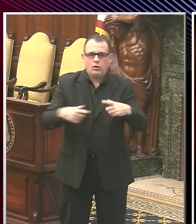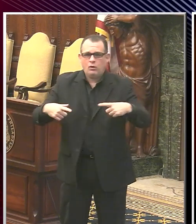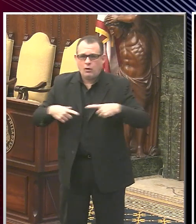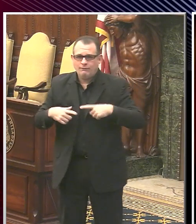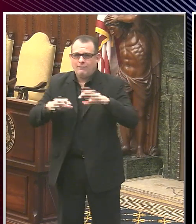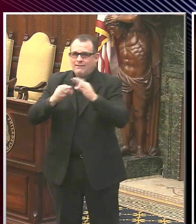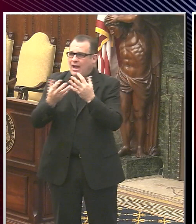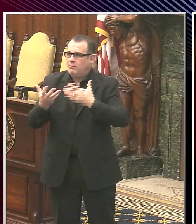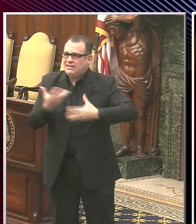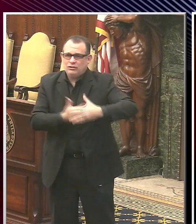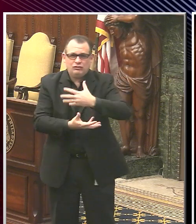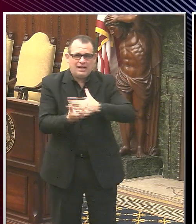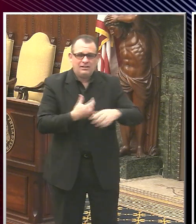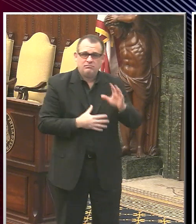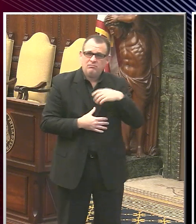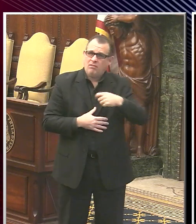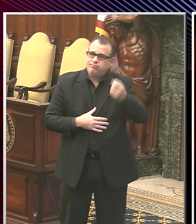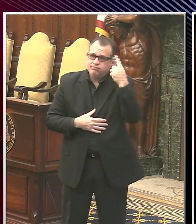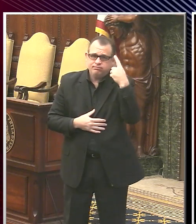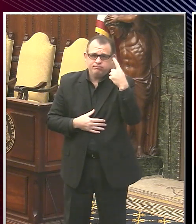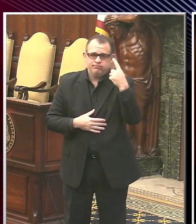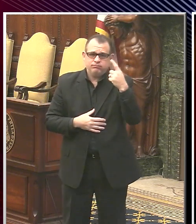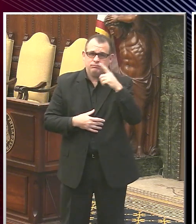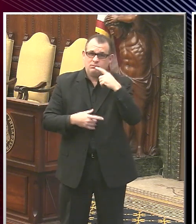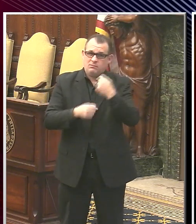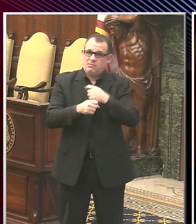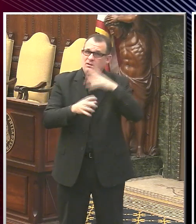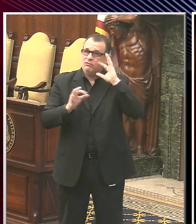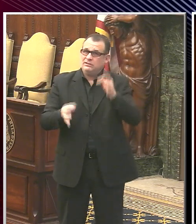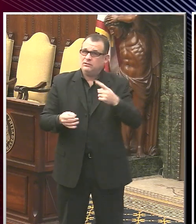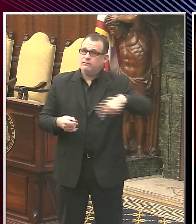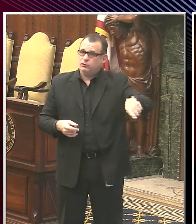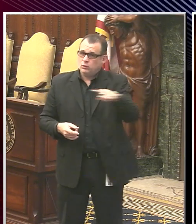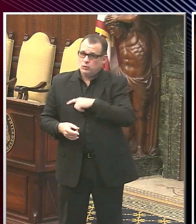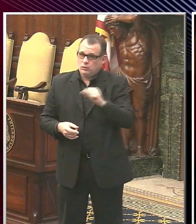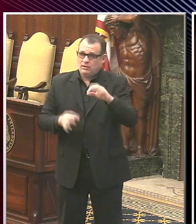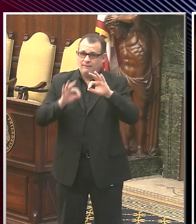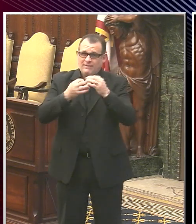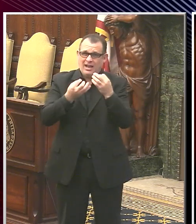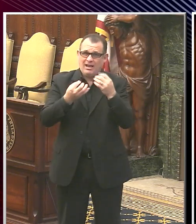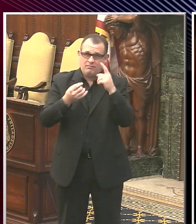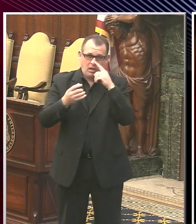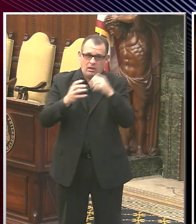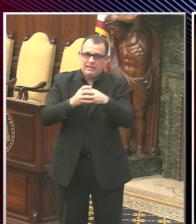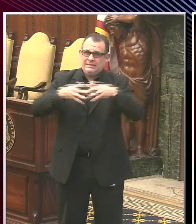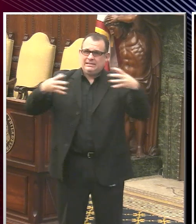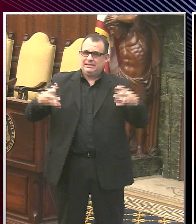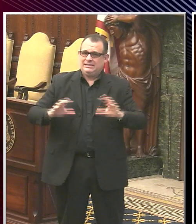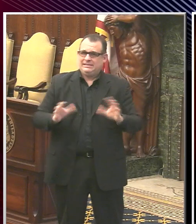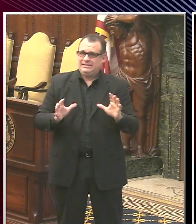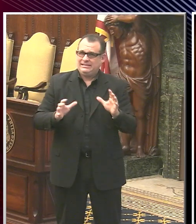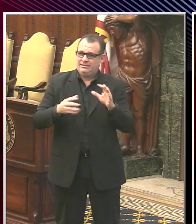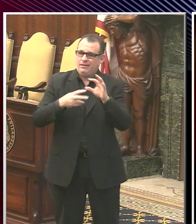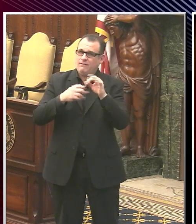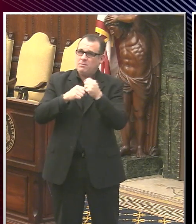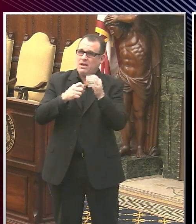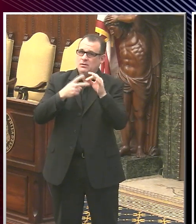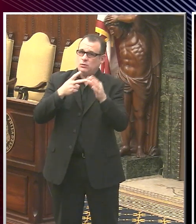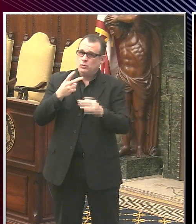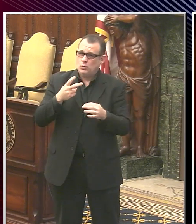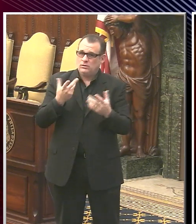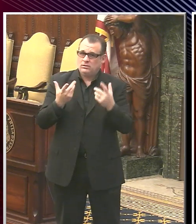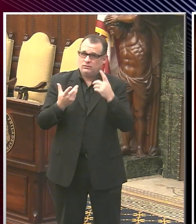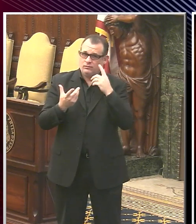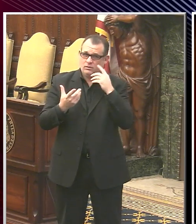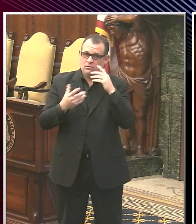traditions. But your decision was the right one for you, for your immediate and extended family members, and for our city as a whole.